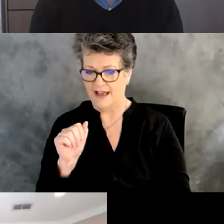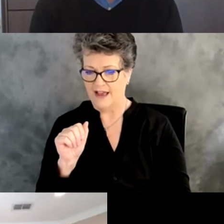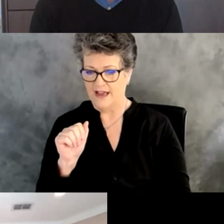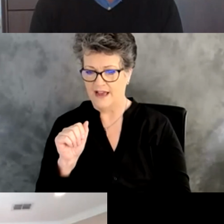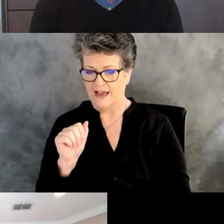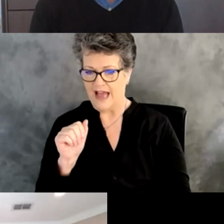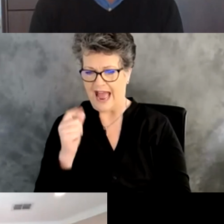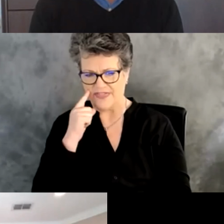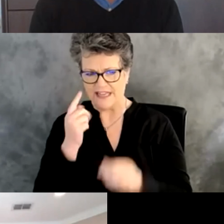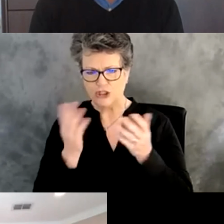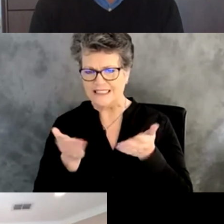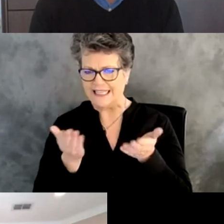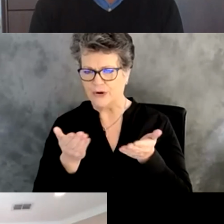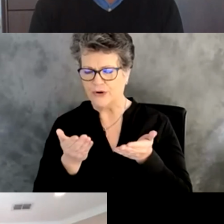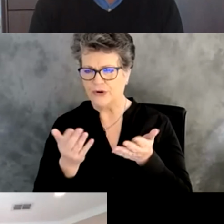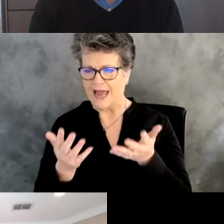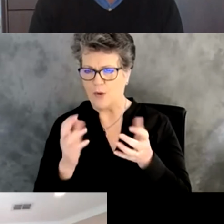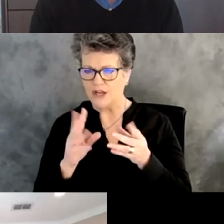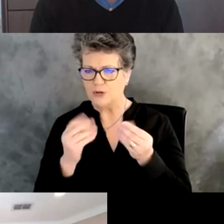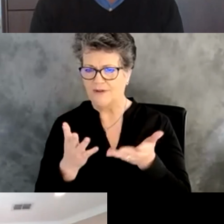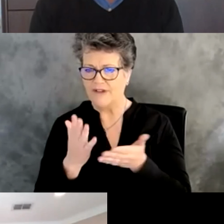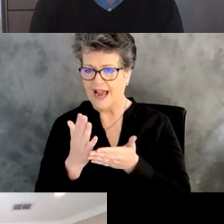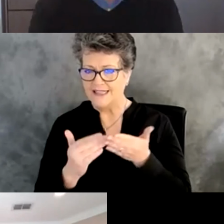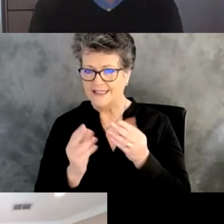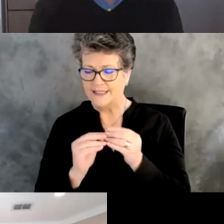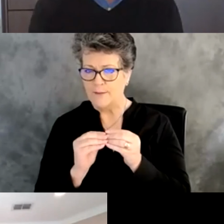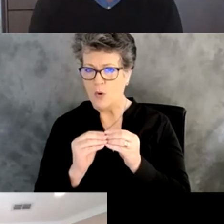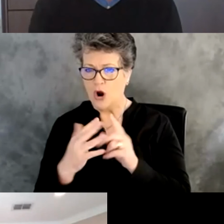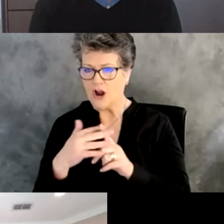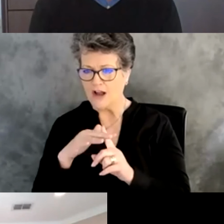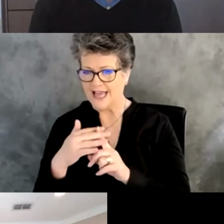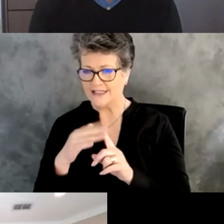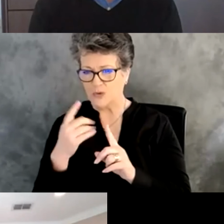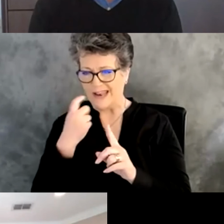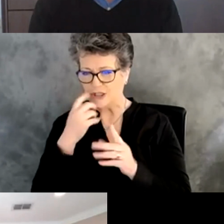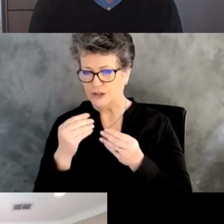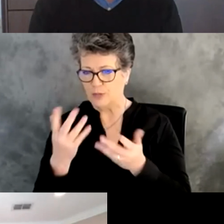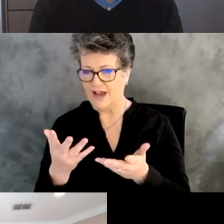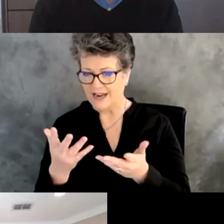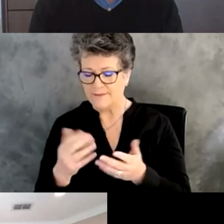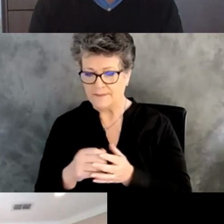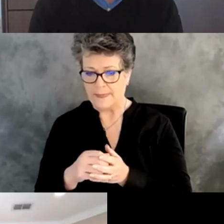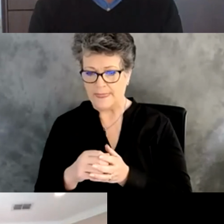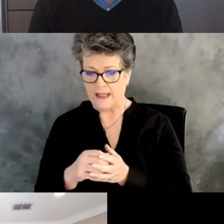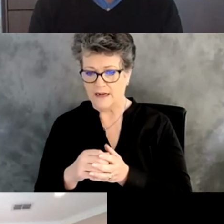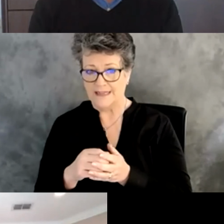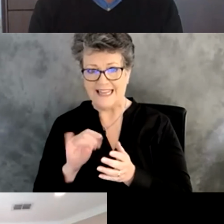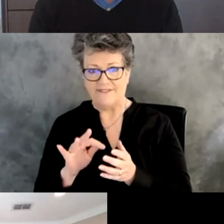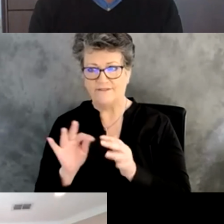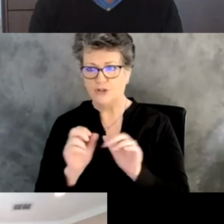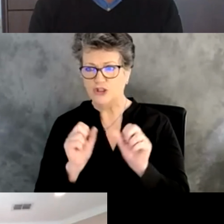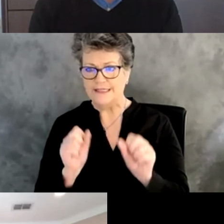I think she's on the line and wanted to provide some additional context to what I just provided. So if she's able